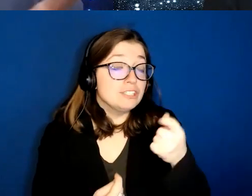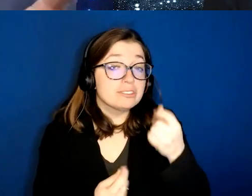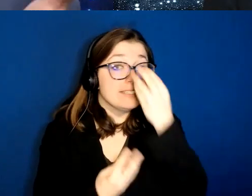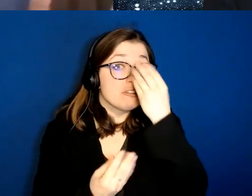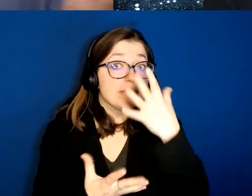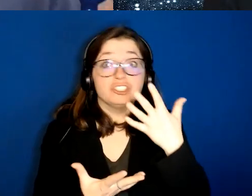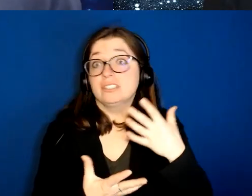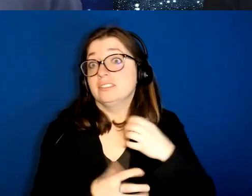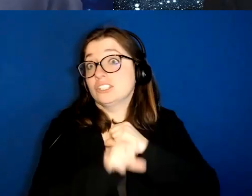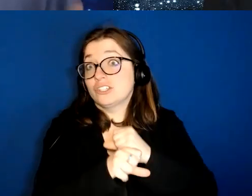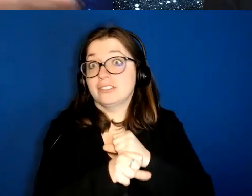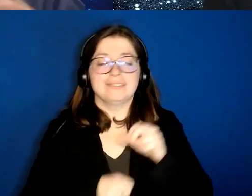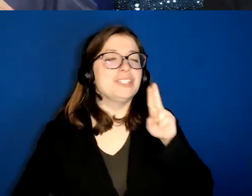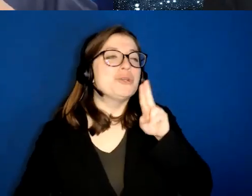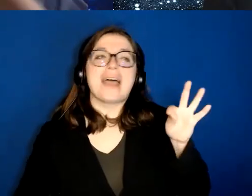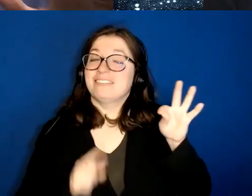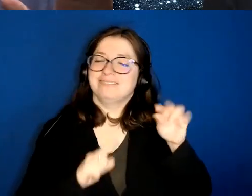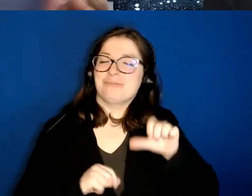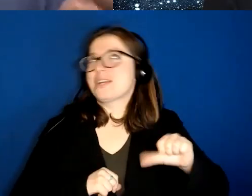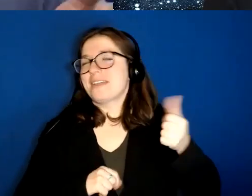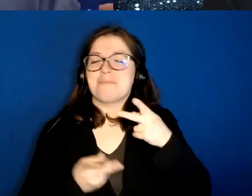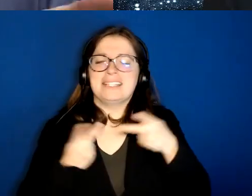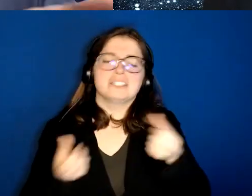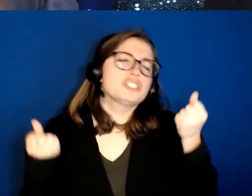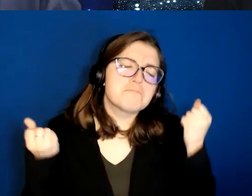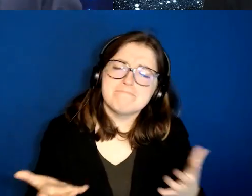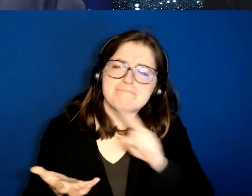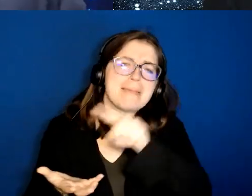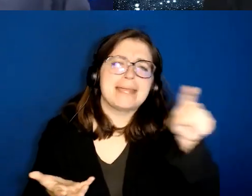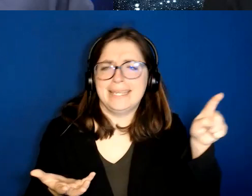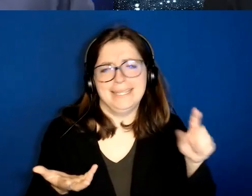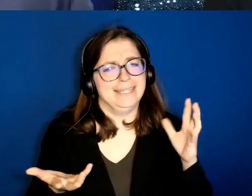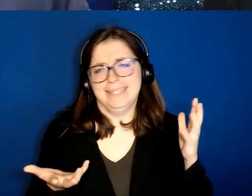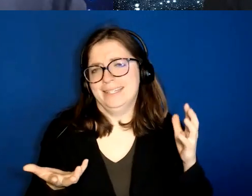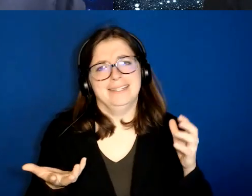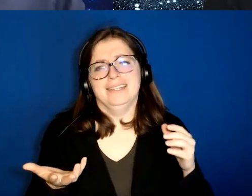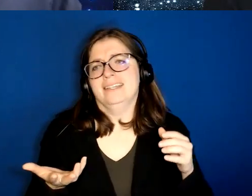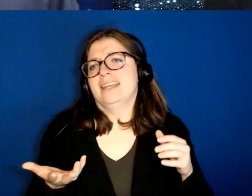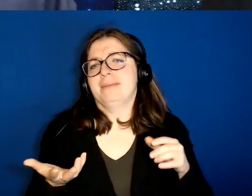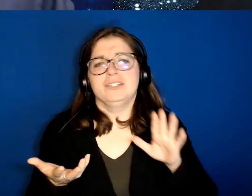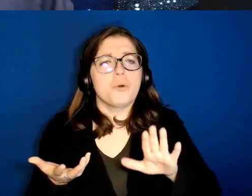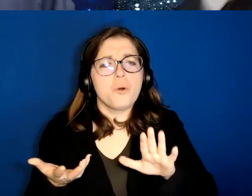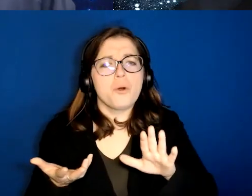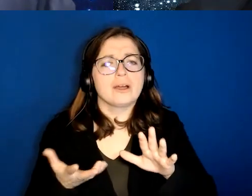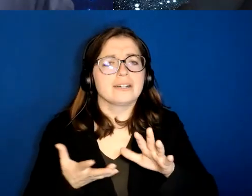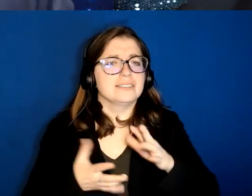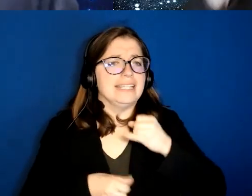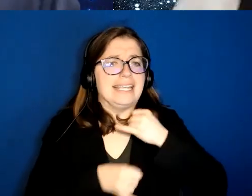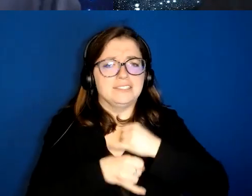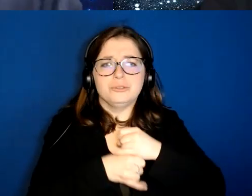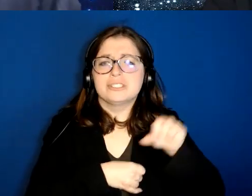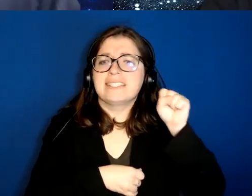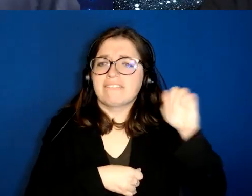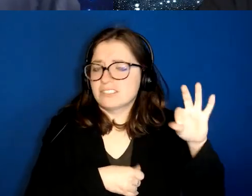UF's another place. There are many of them. Your institution in San Francisco is great. You know, there are so